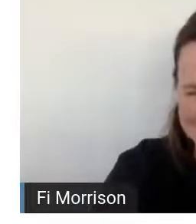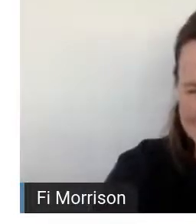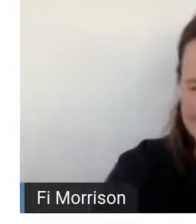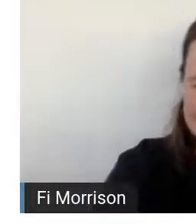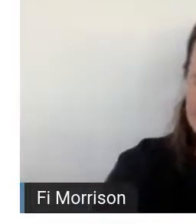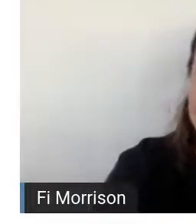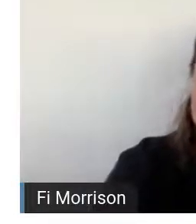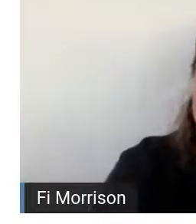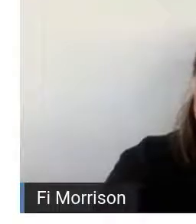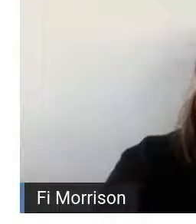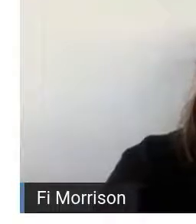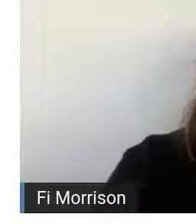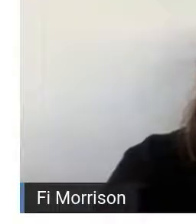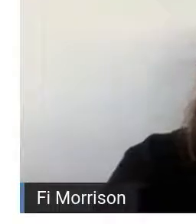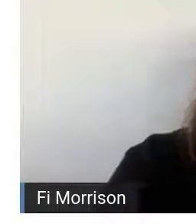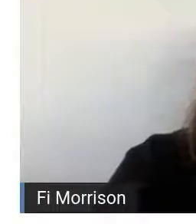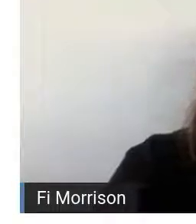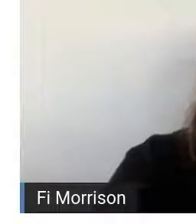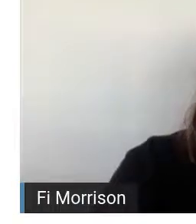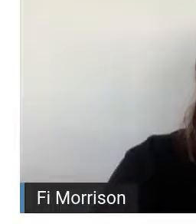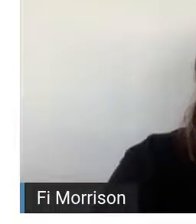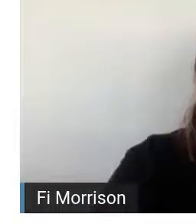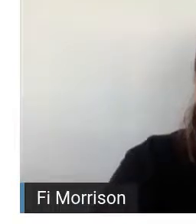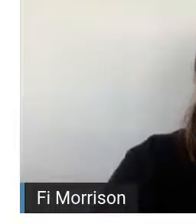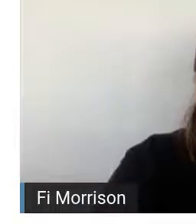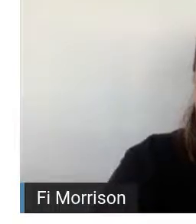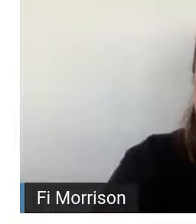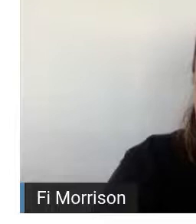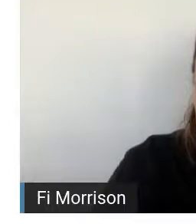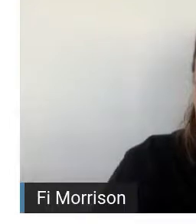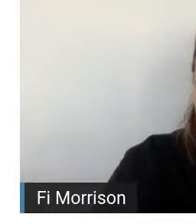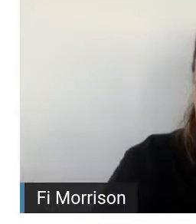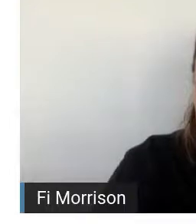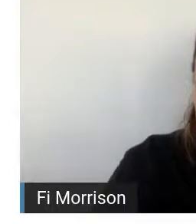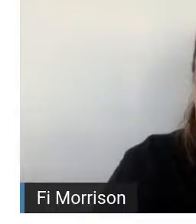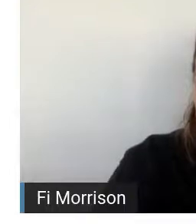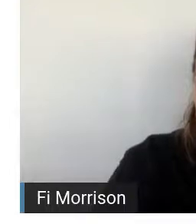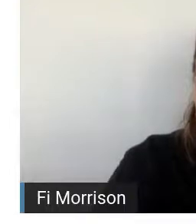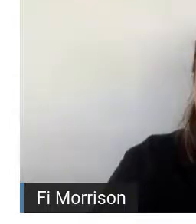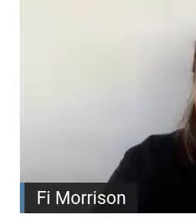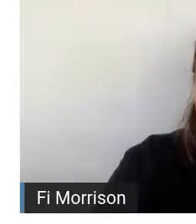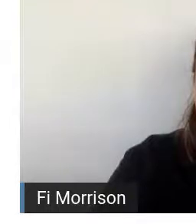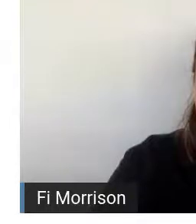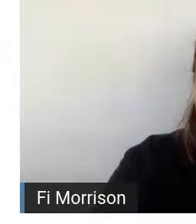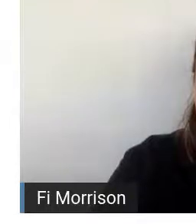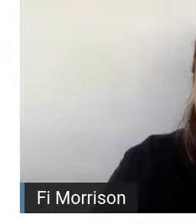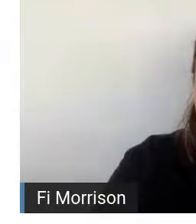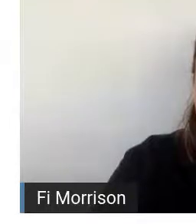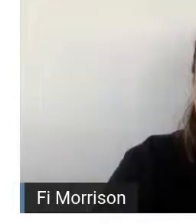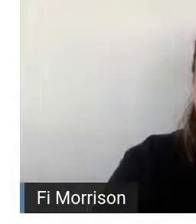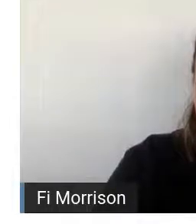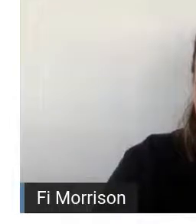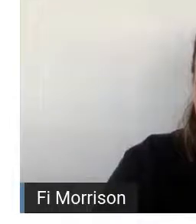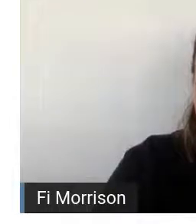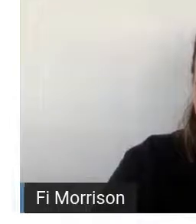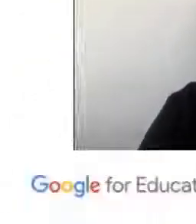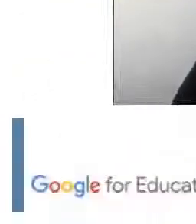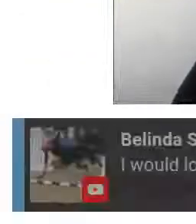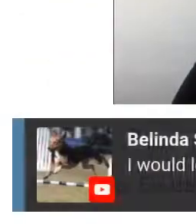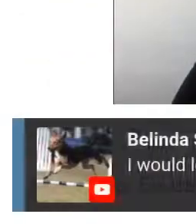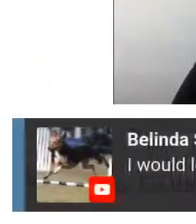All right, so I do have a question, and this is quite a challenging one. Belinda might want to even pop in some more detail into